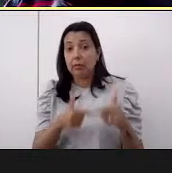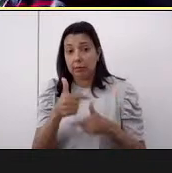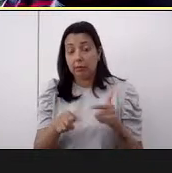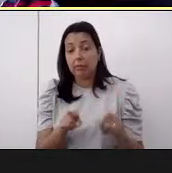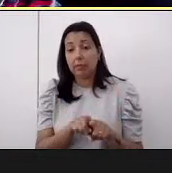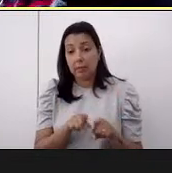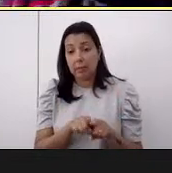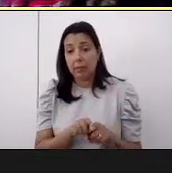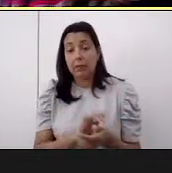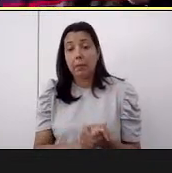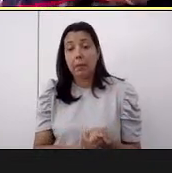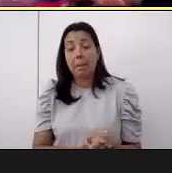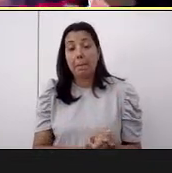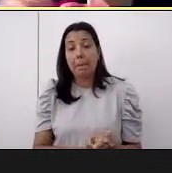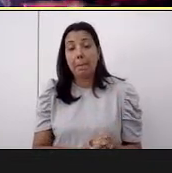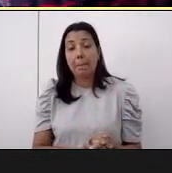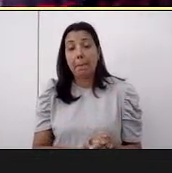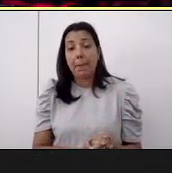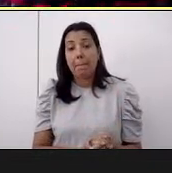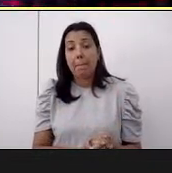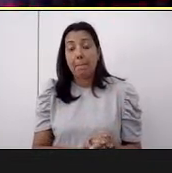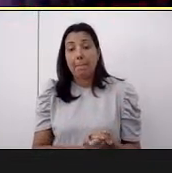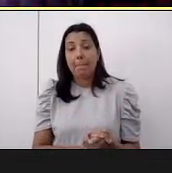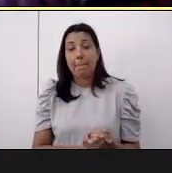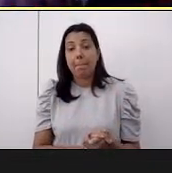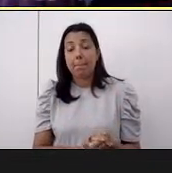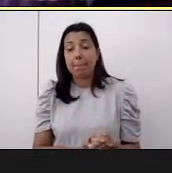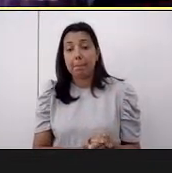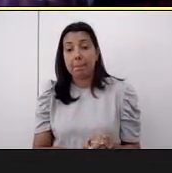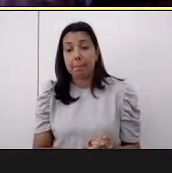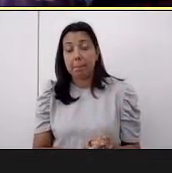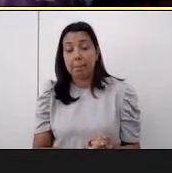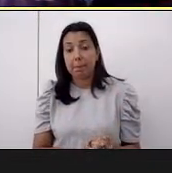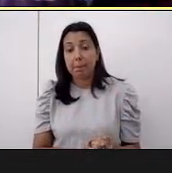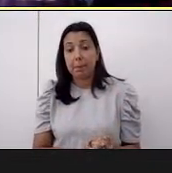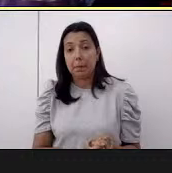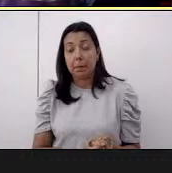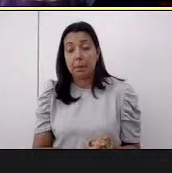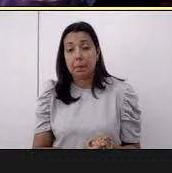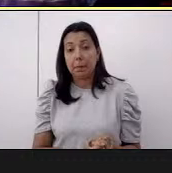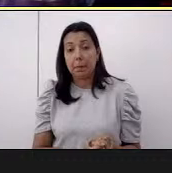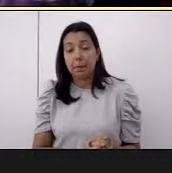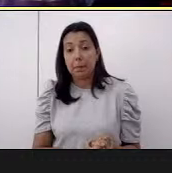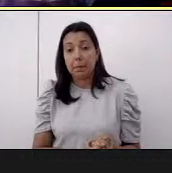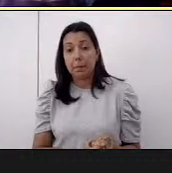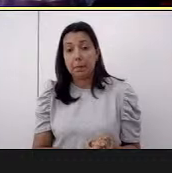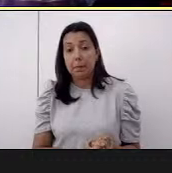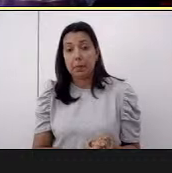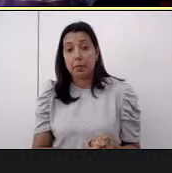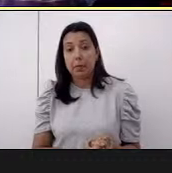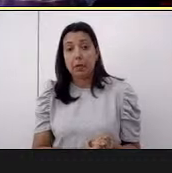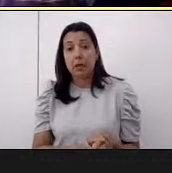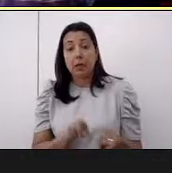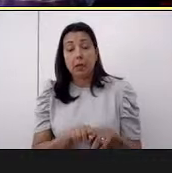A growing part of the activities of these agents consists of investigating complex cases,